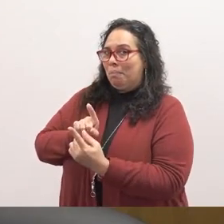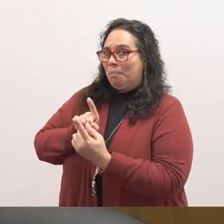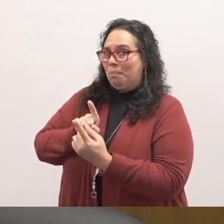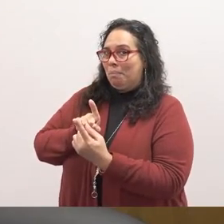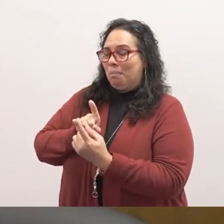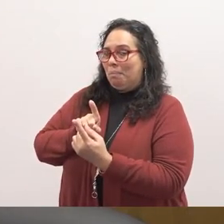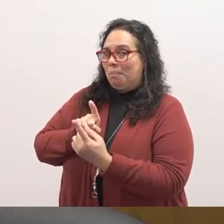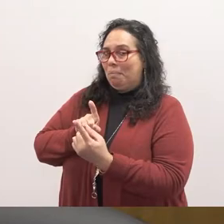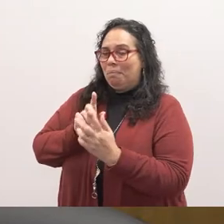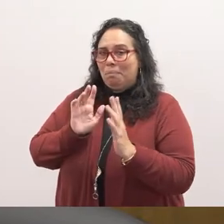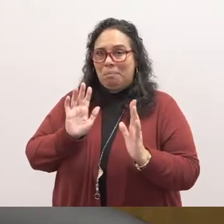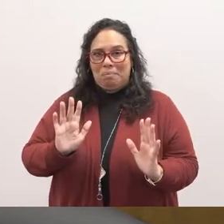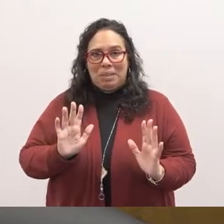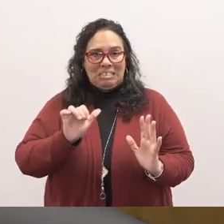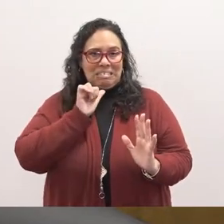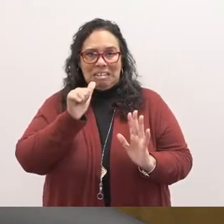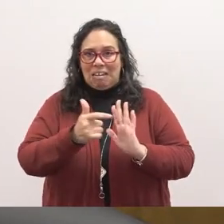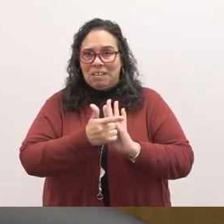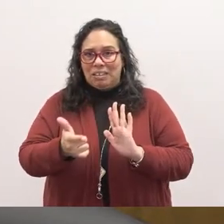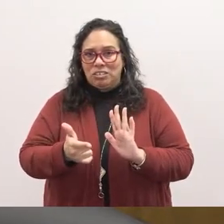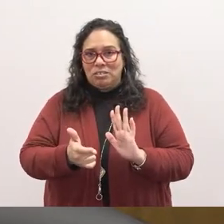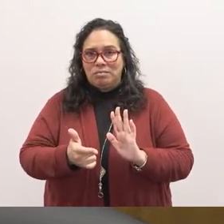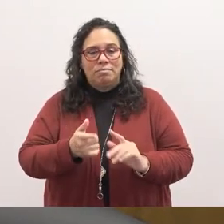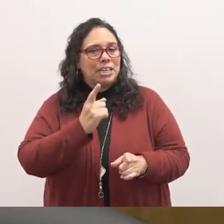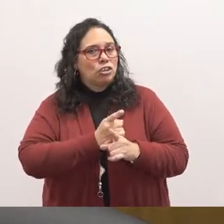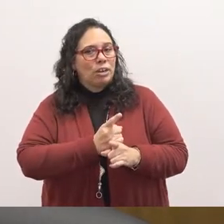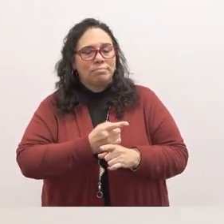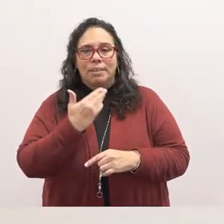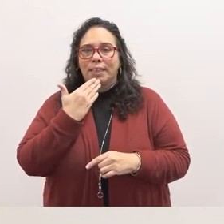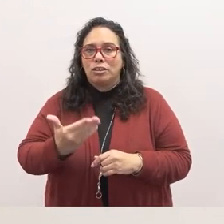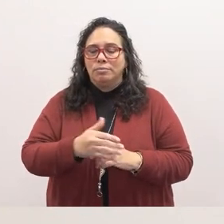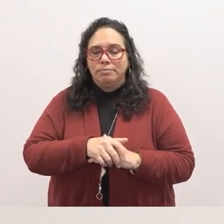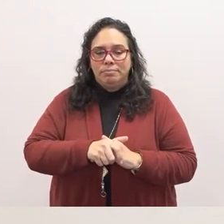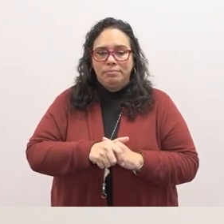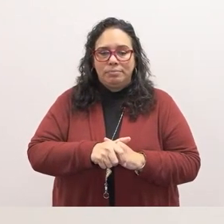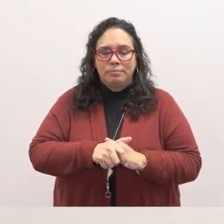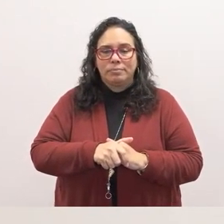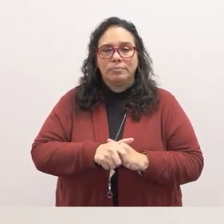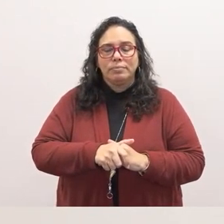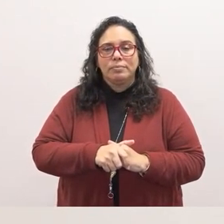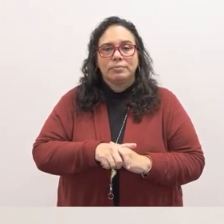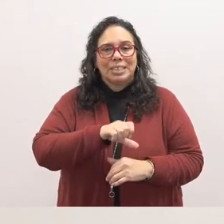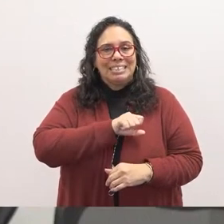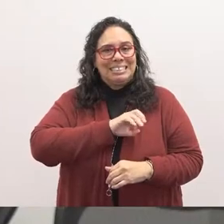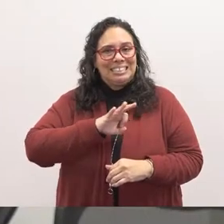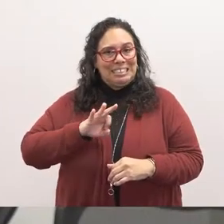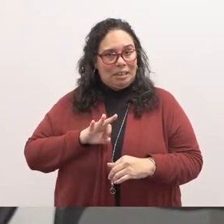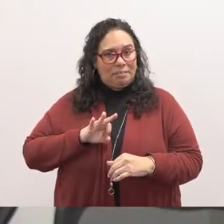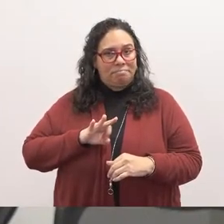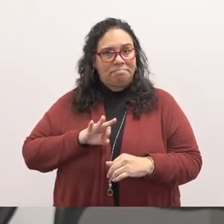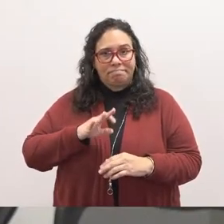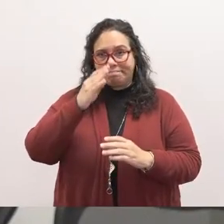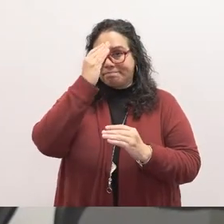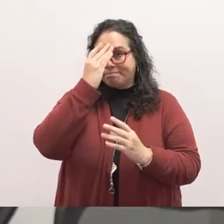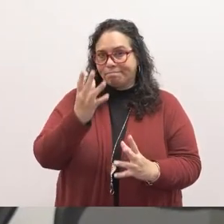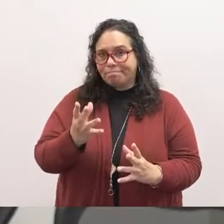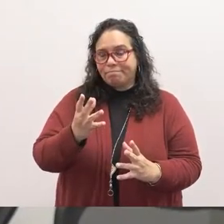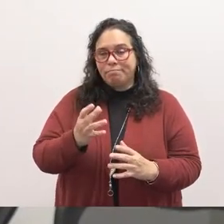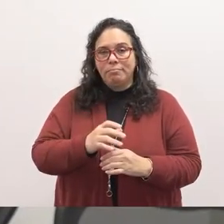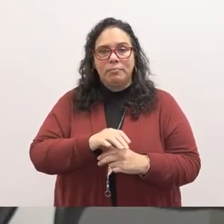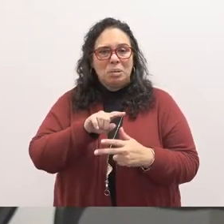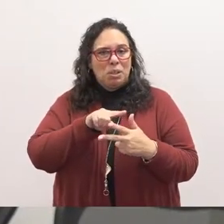this board, it is not in violation of the Brown Act. That's correct. Thank you. Yeah. And actually, staff, I'll bring this up too. Let's say that three or